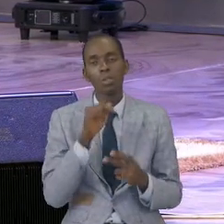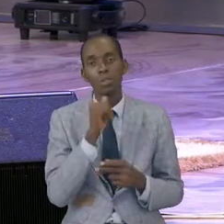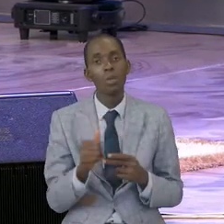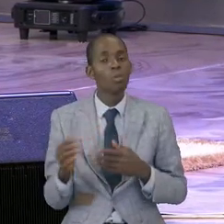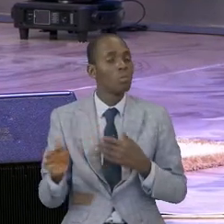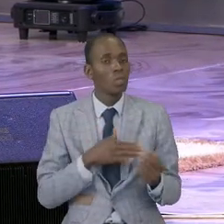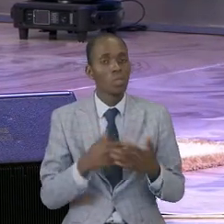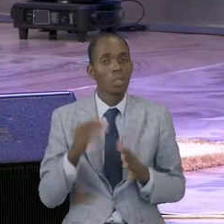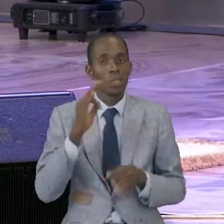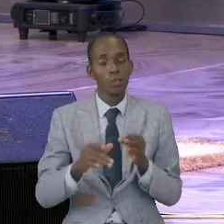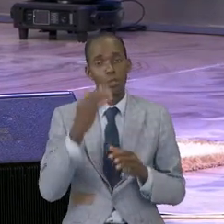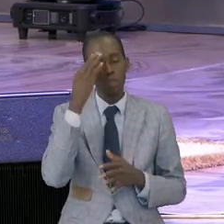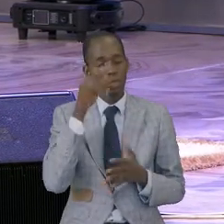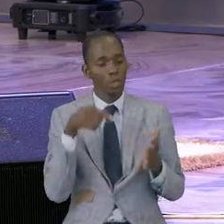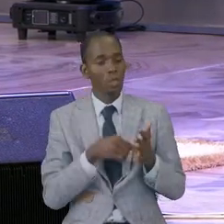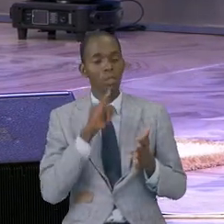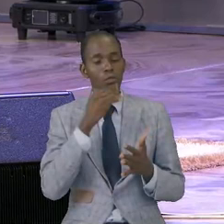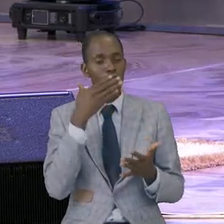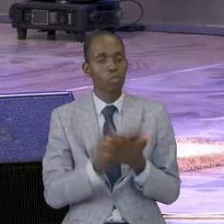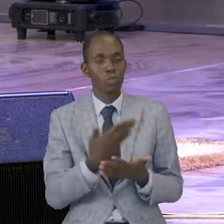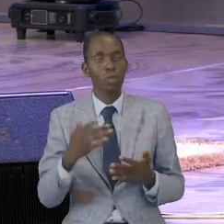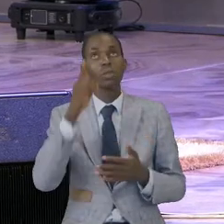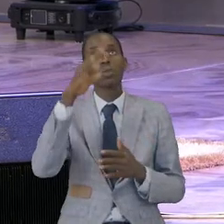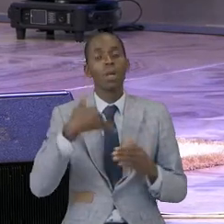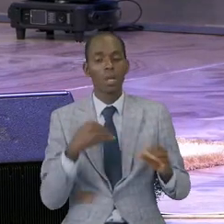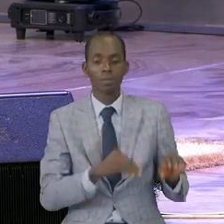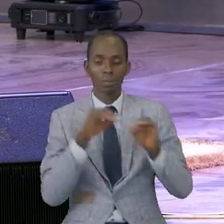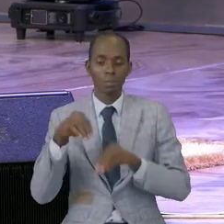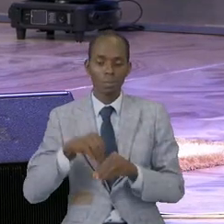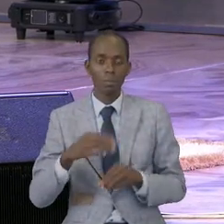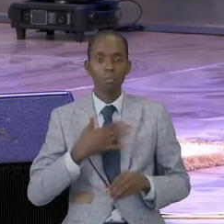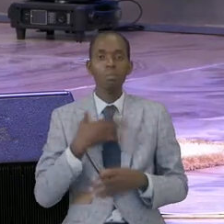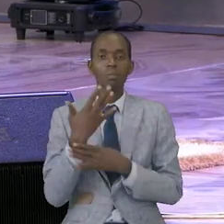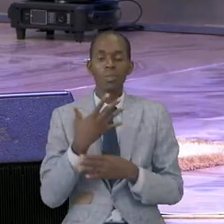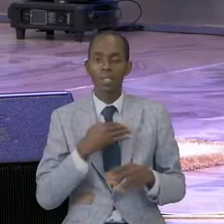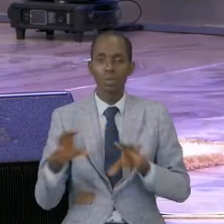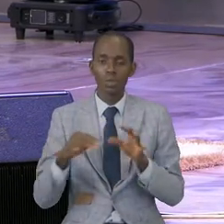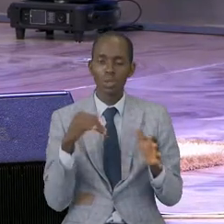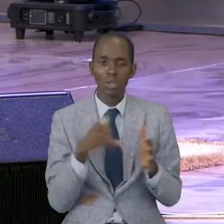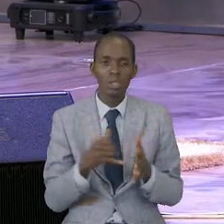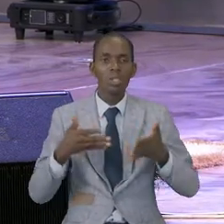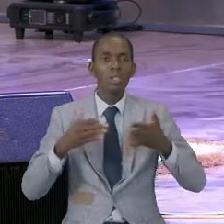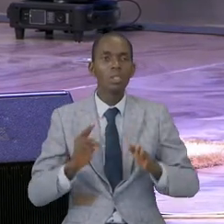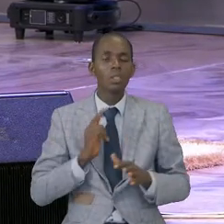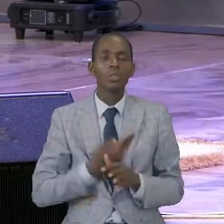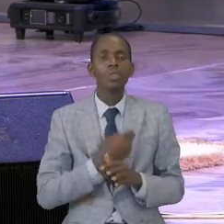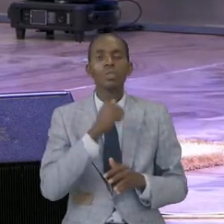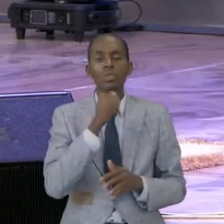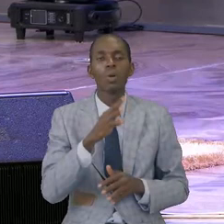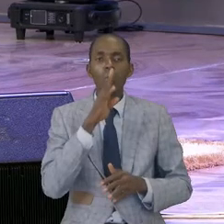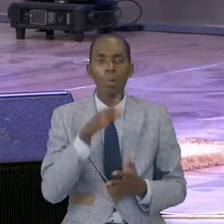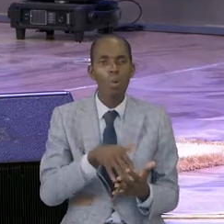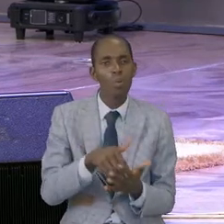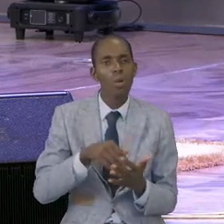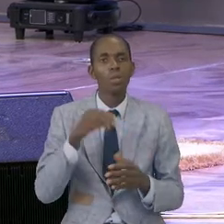know here is the good thing that Lord has committed into your hand and you're doing that, let us not be weary on